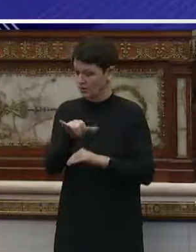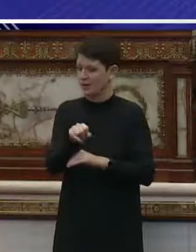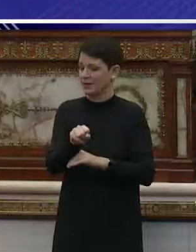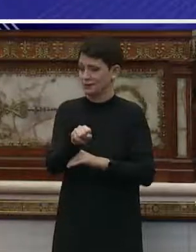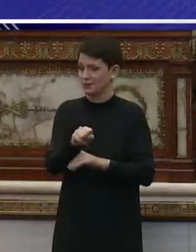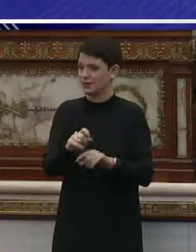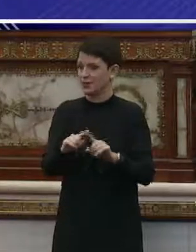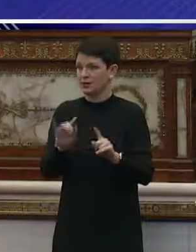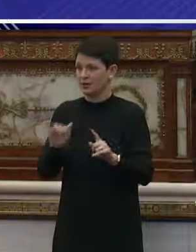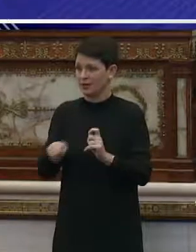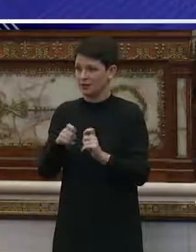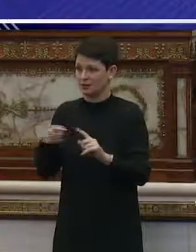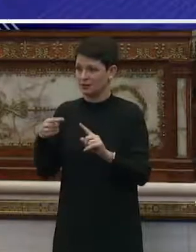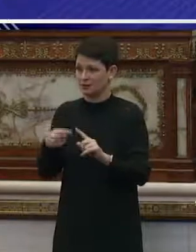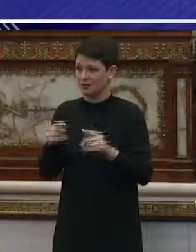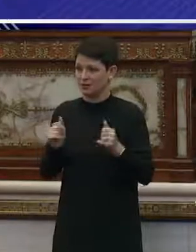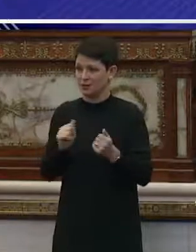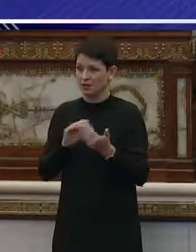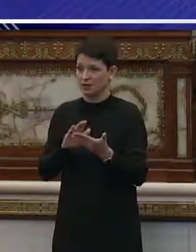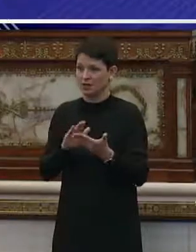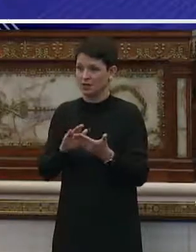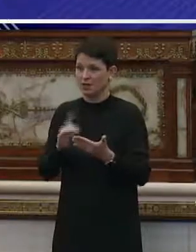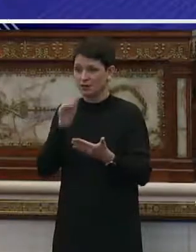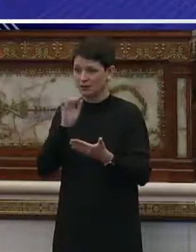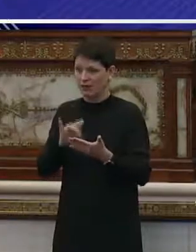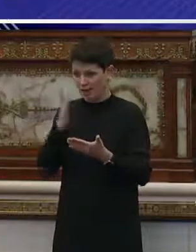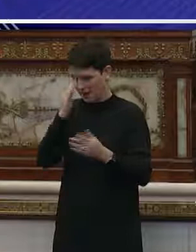that particular method for dealing with the epidemic,